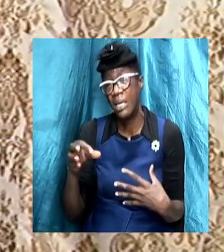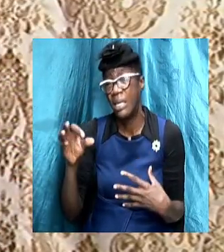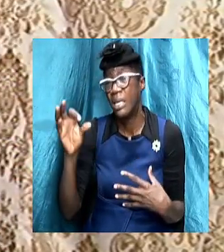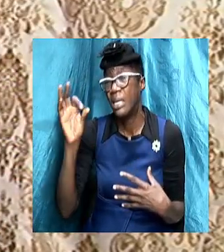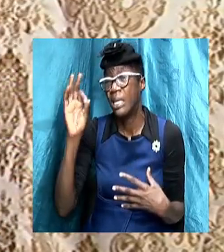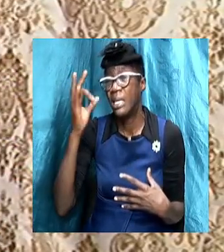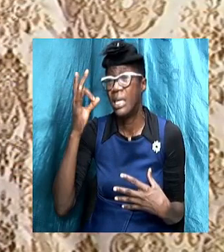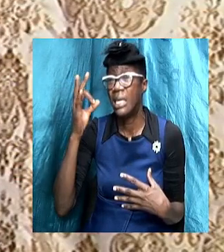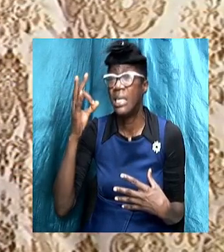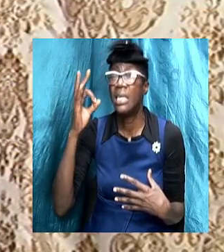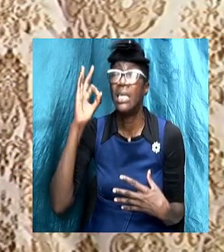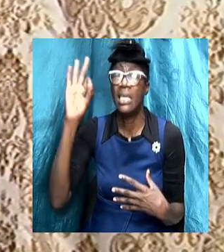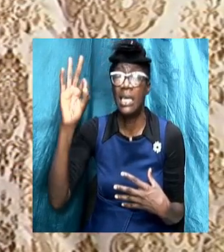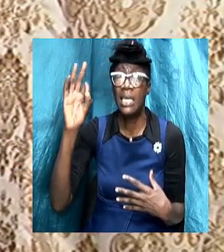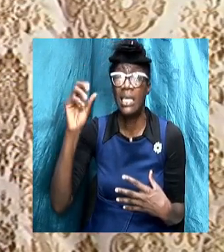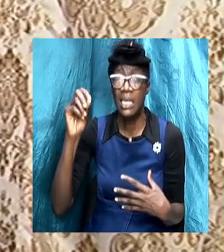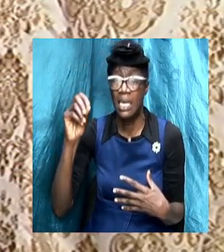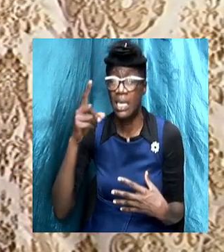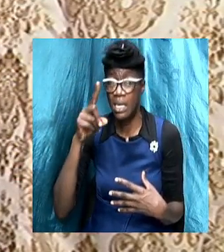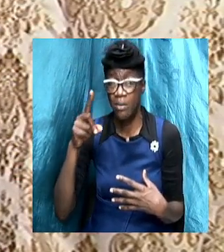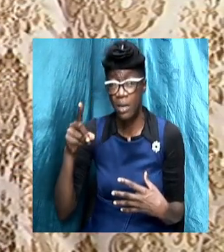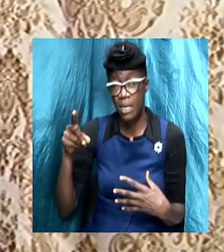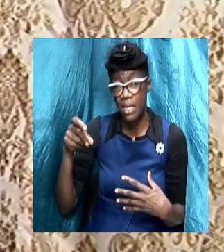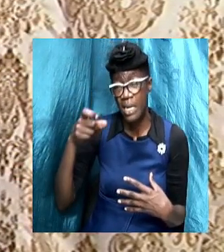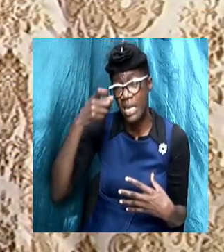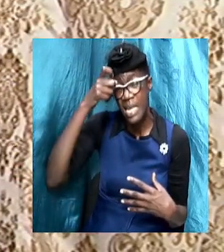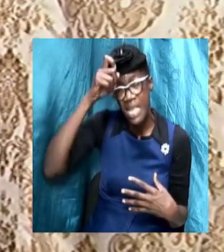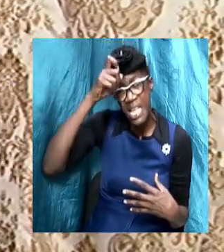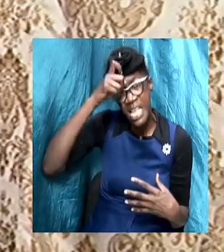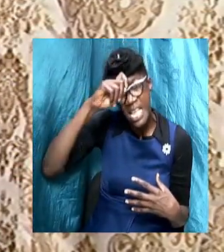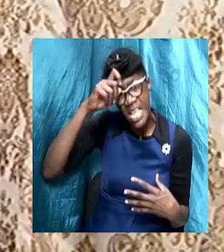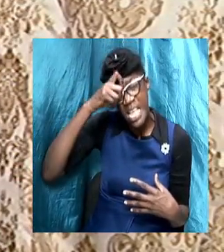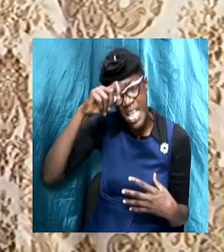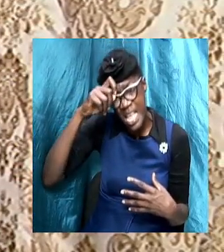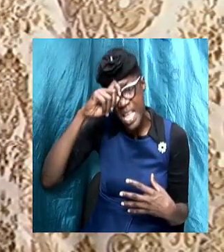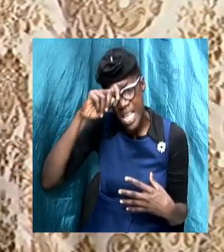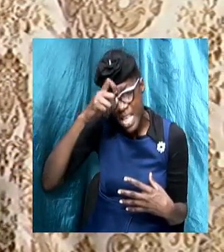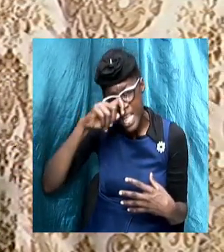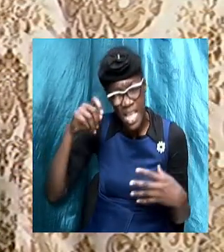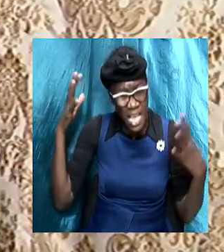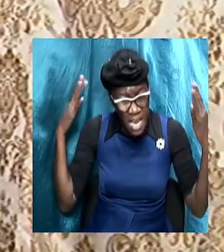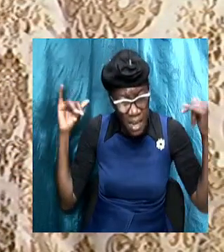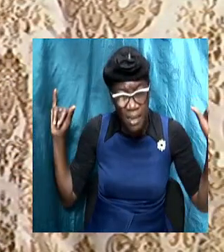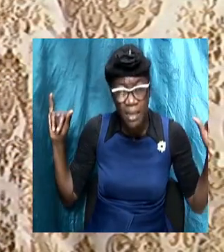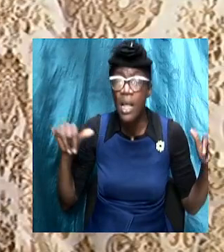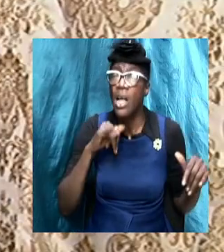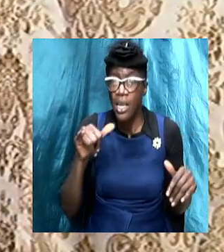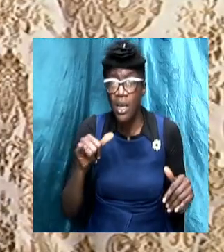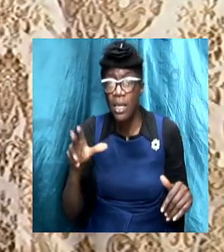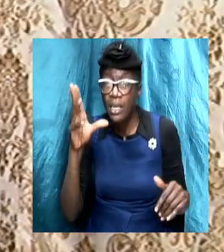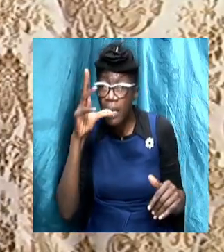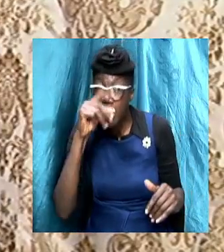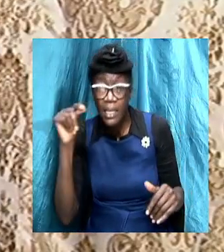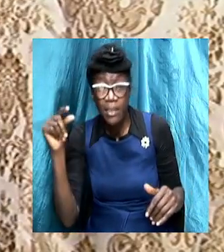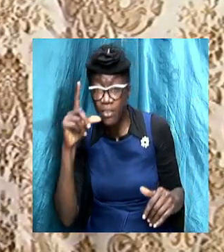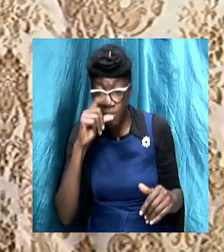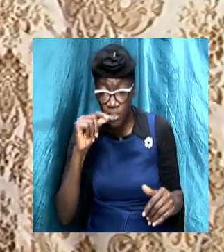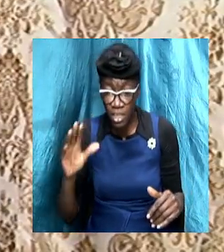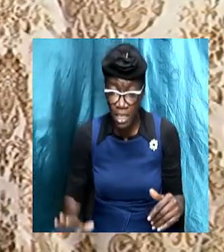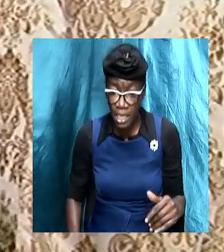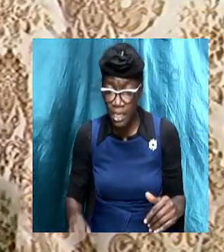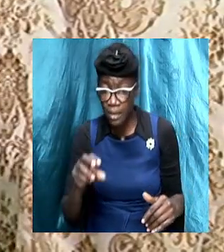an eagle, you're not a chicken." Never forget that message, because he brought out the example